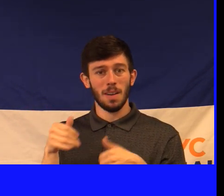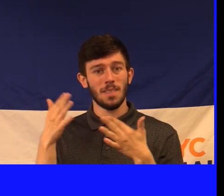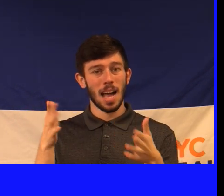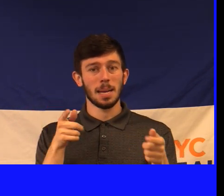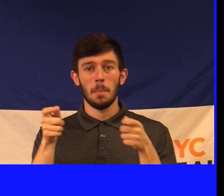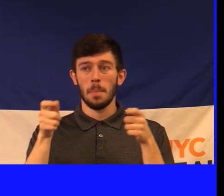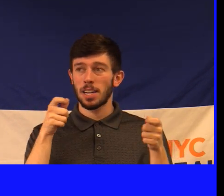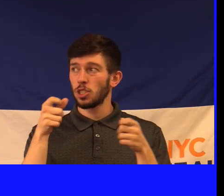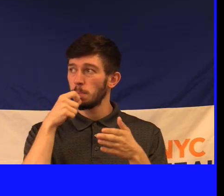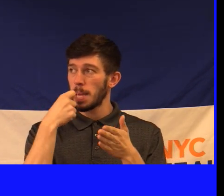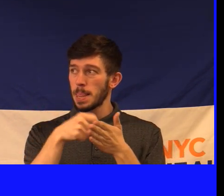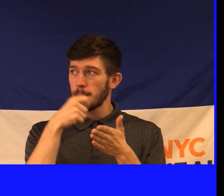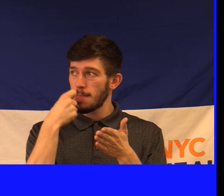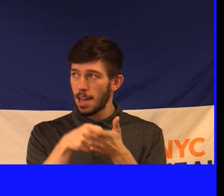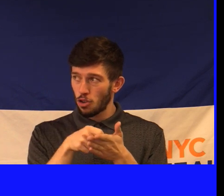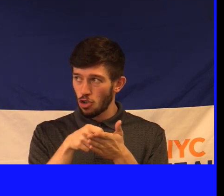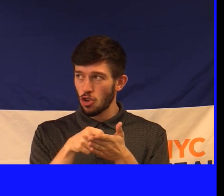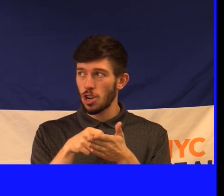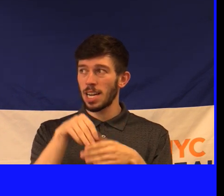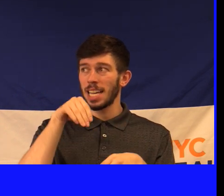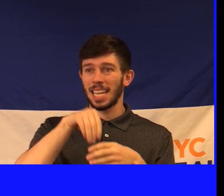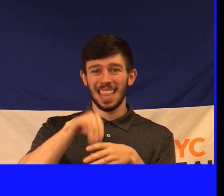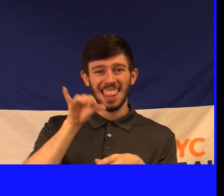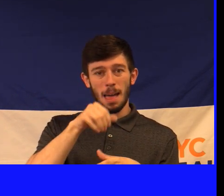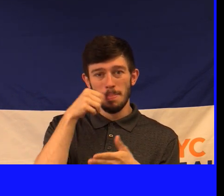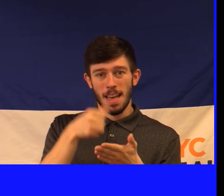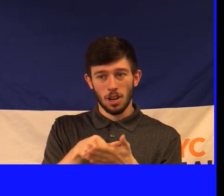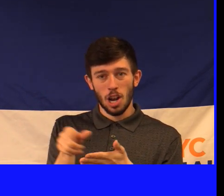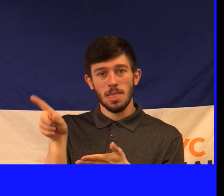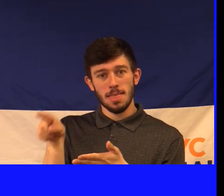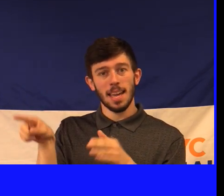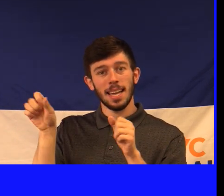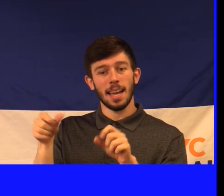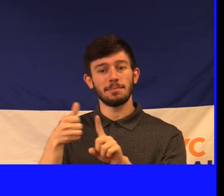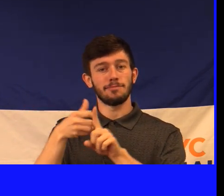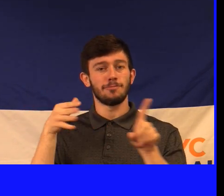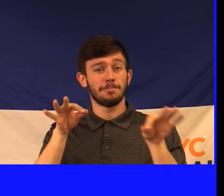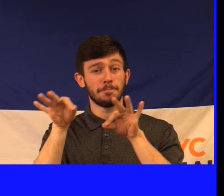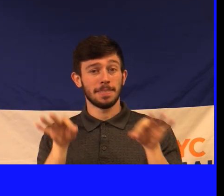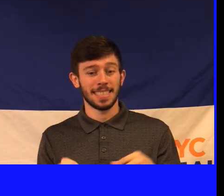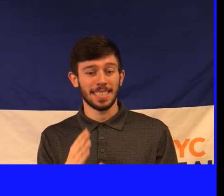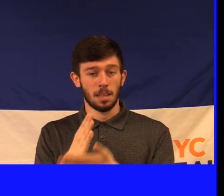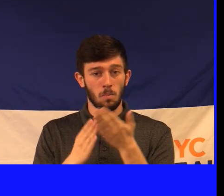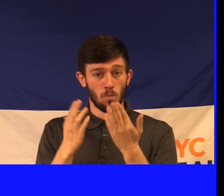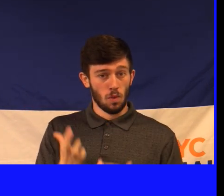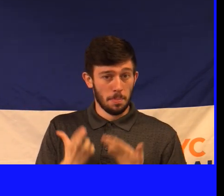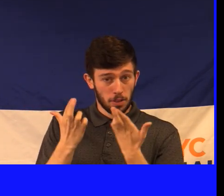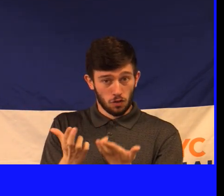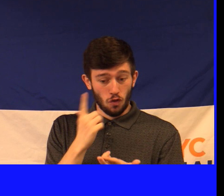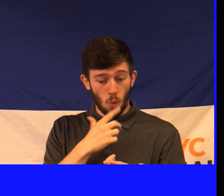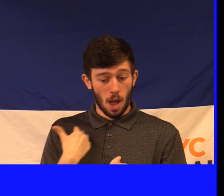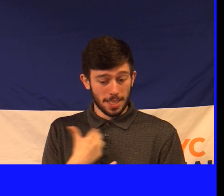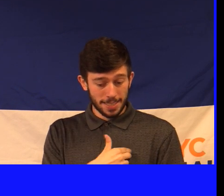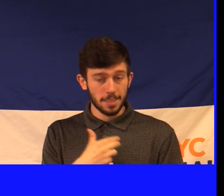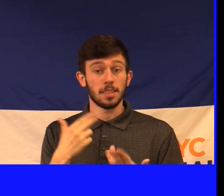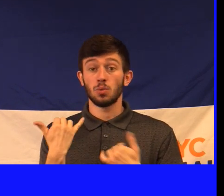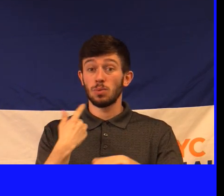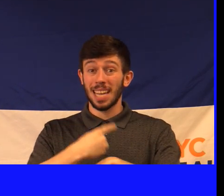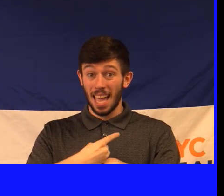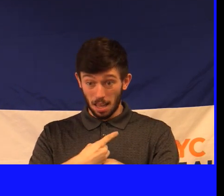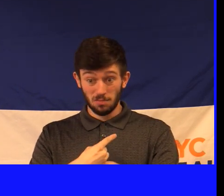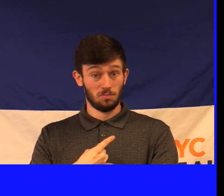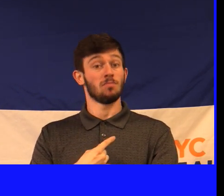letter, and within that, they could spell out some recommendations for us. What we're going to start today